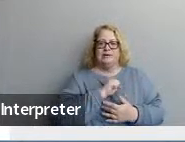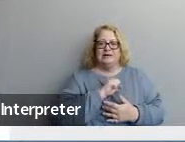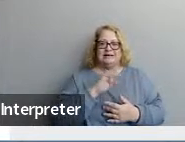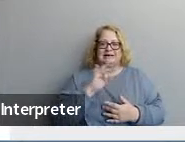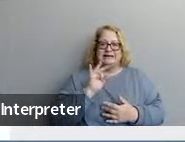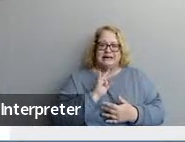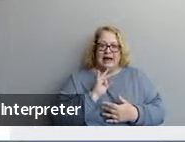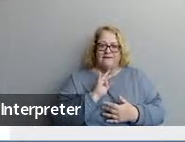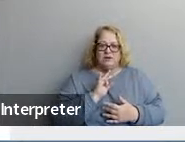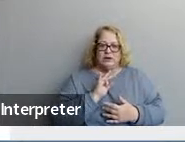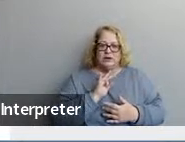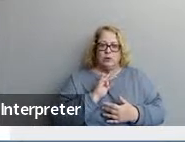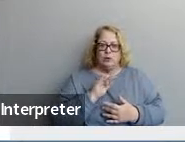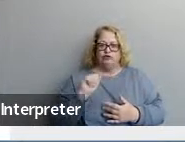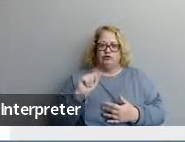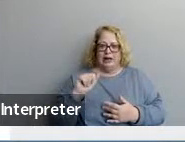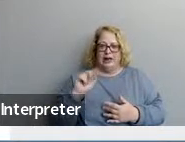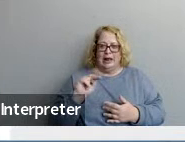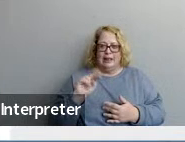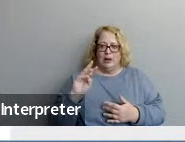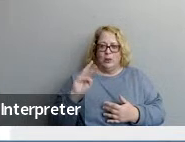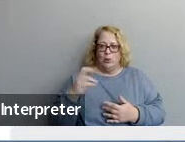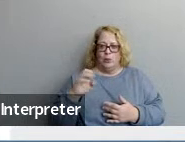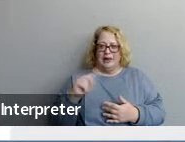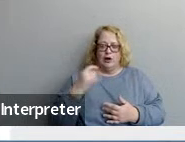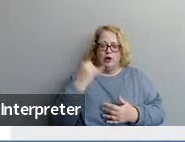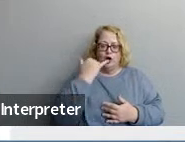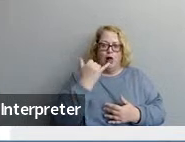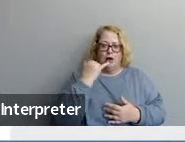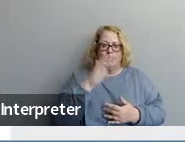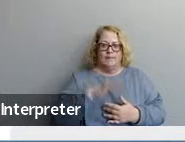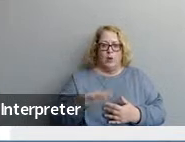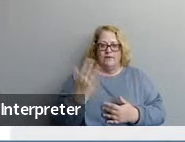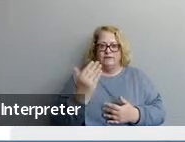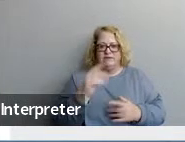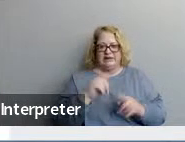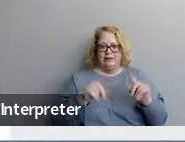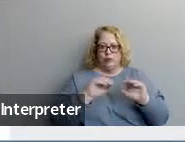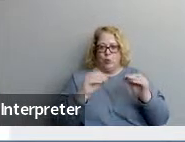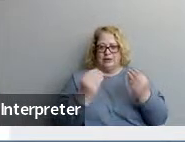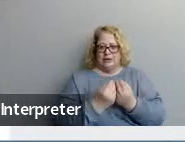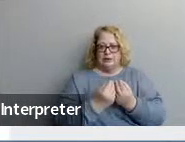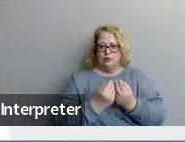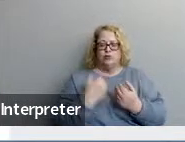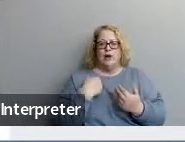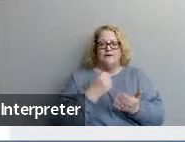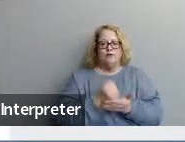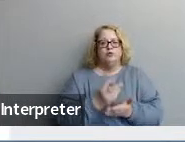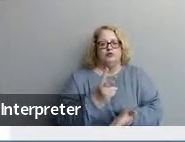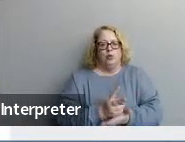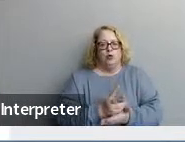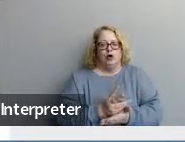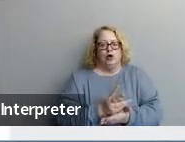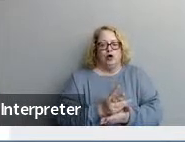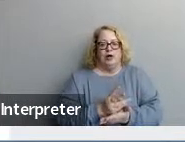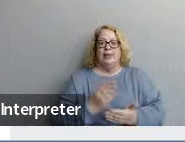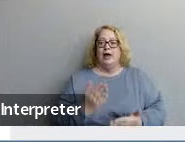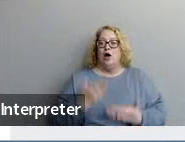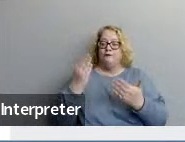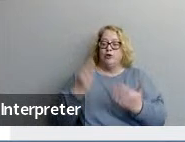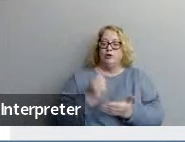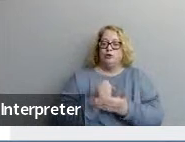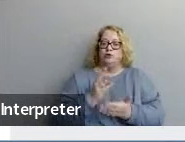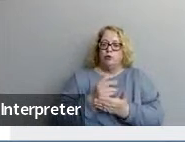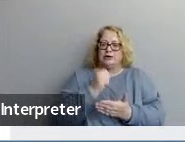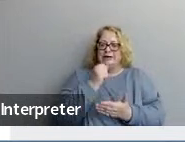staffing in which Alan Weeden called about 15 different organizations to try to get a social worker. They offered social workers that weren't